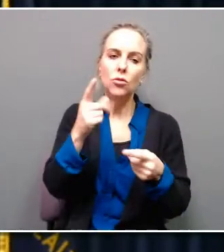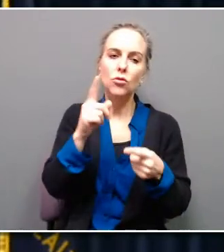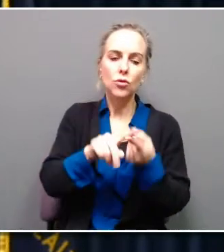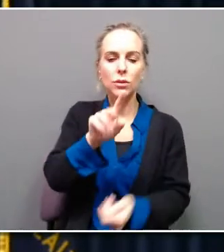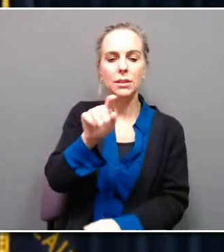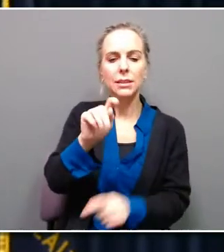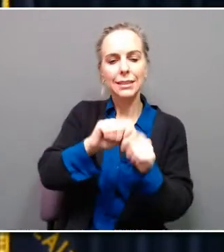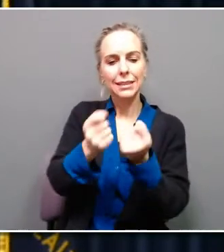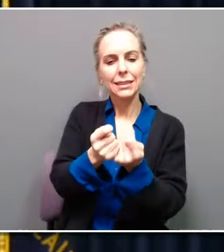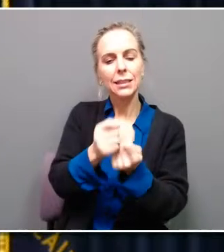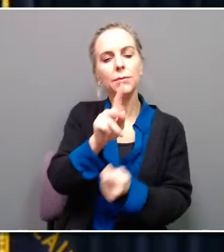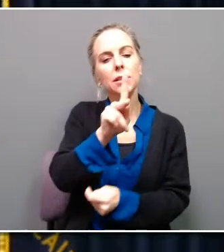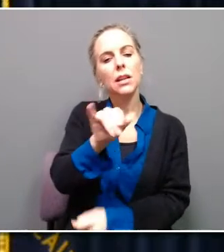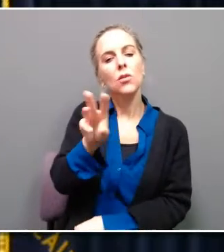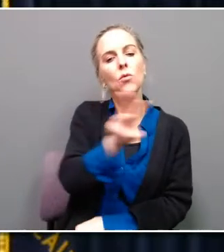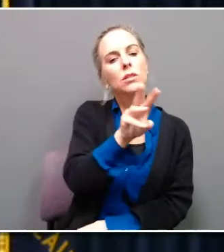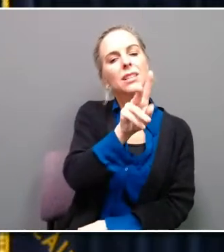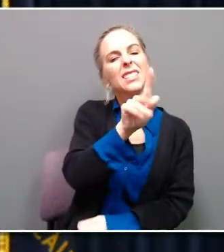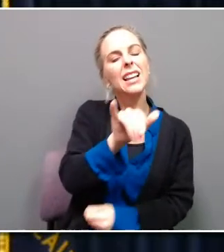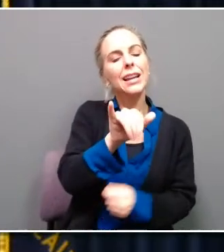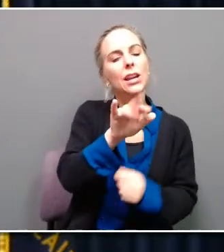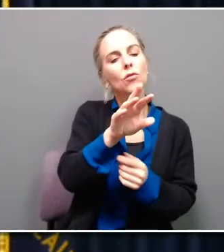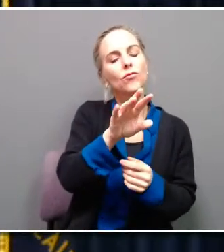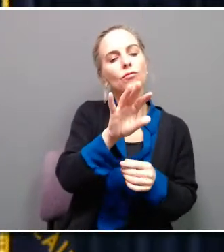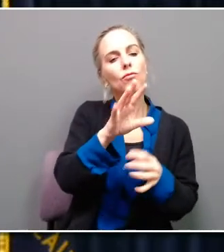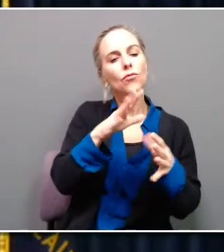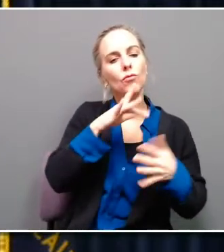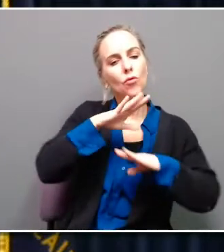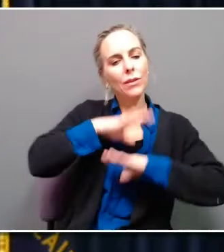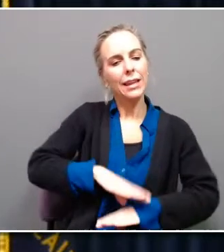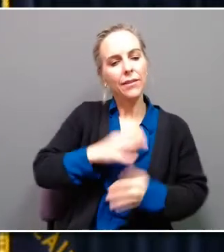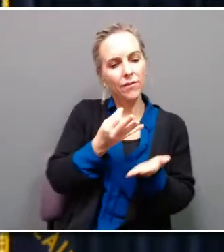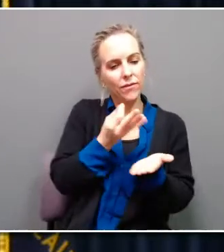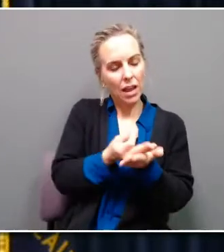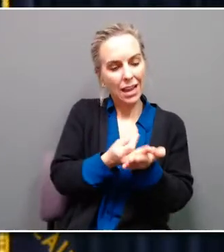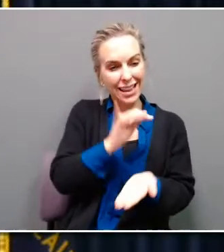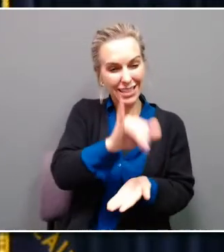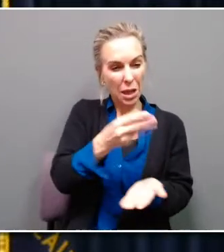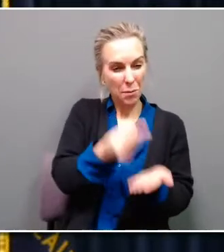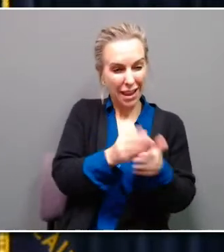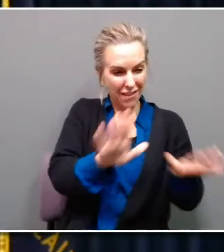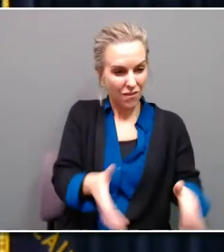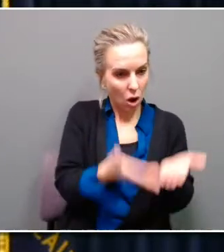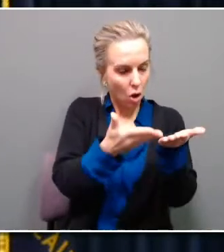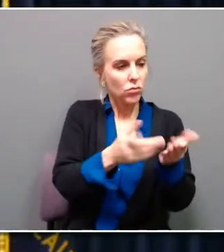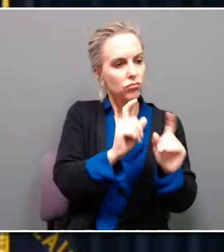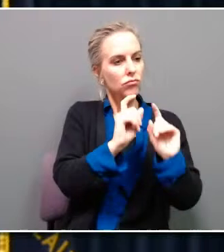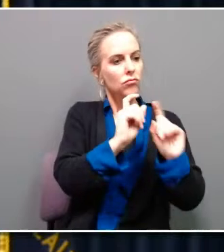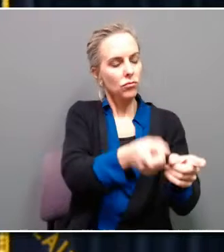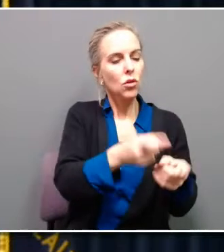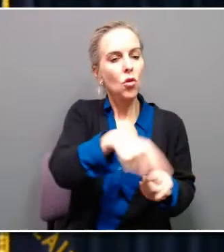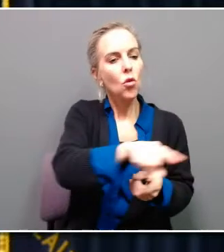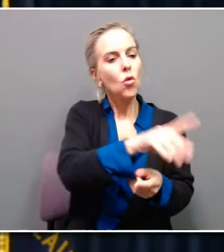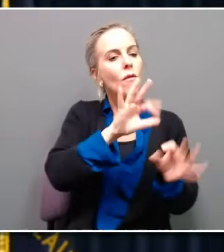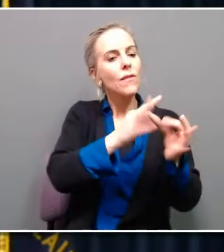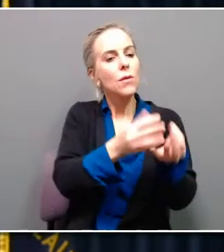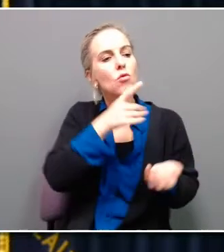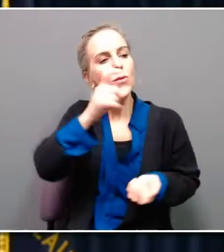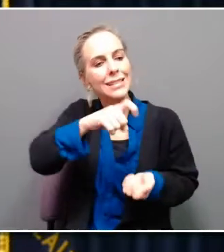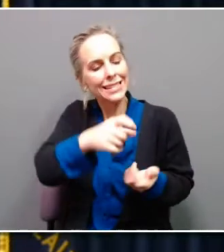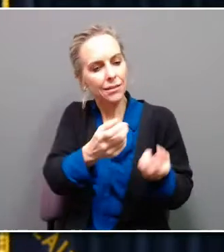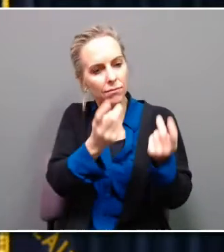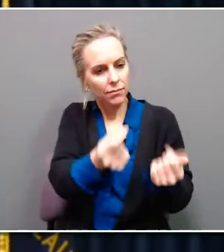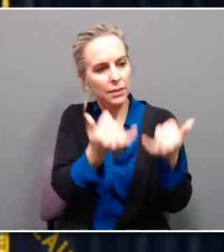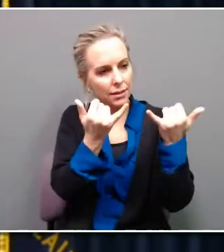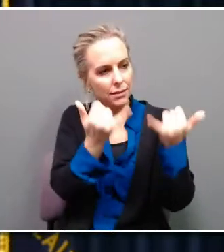Fund. That fund raised more than $52.3 million to help survivors with immediate and long-term needs. $21.6 million